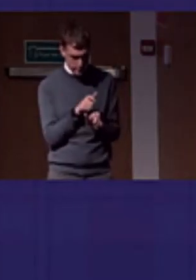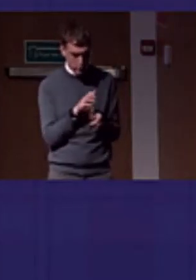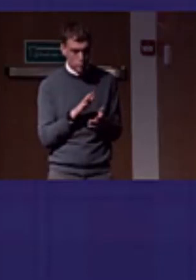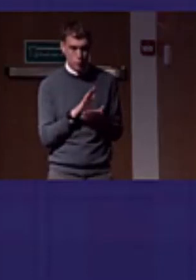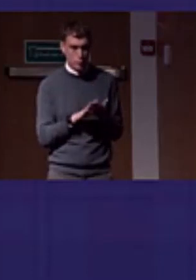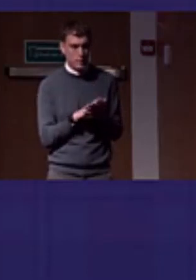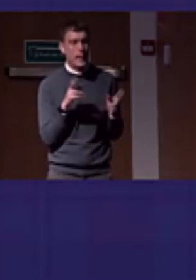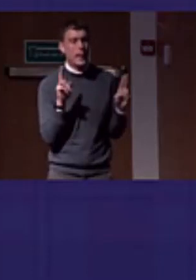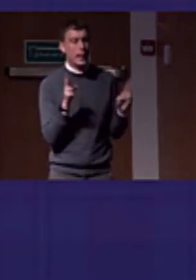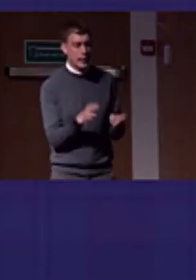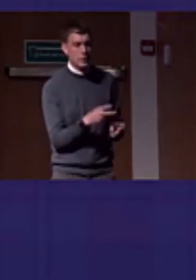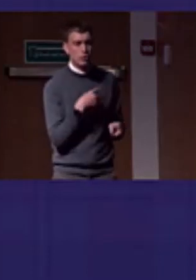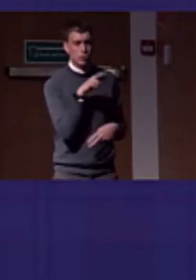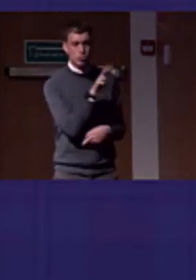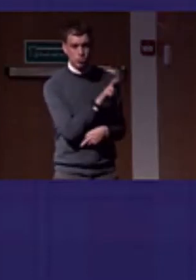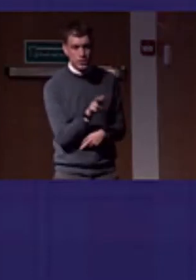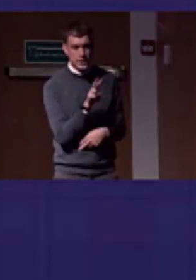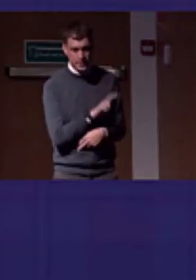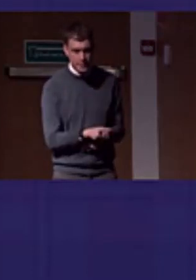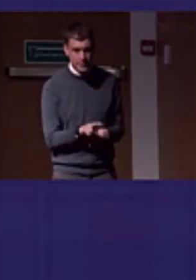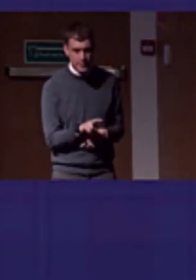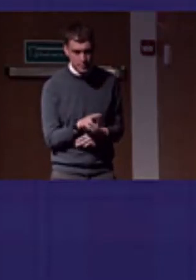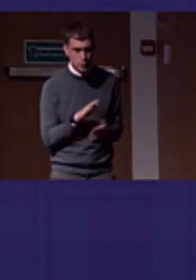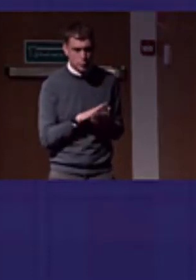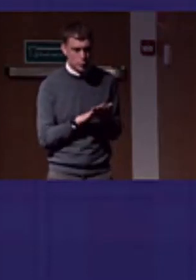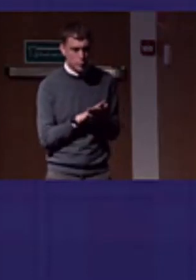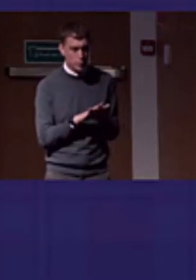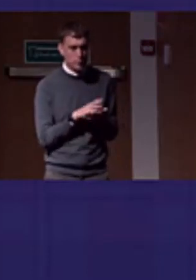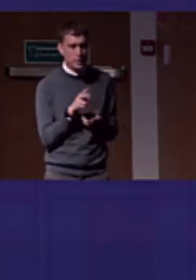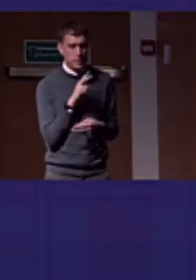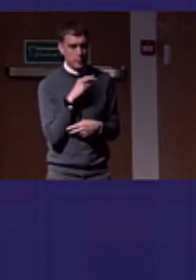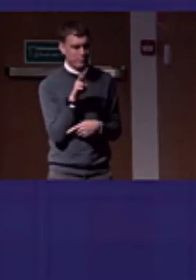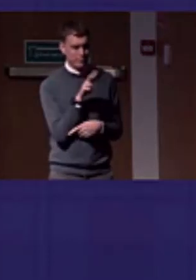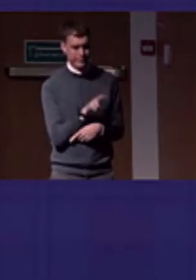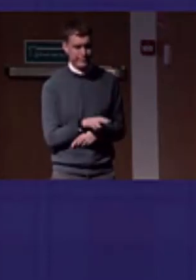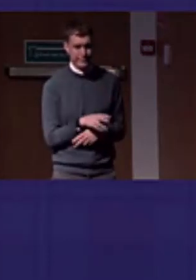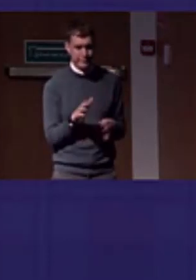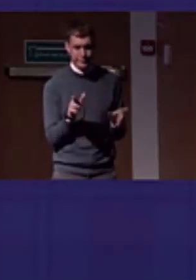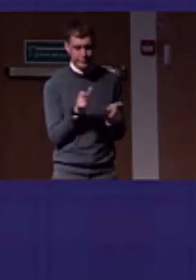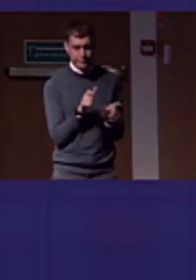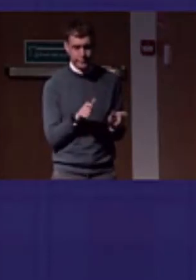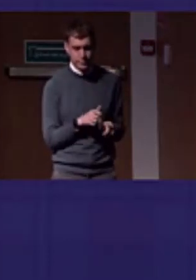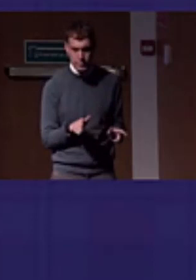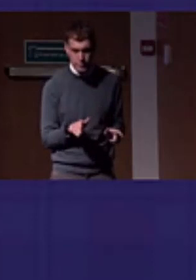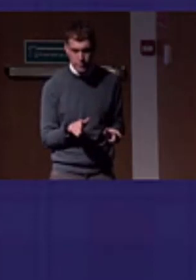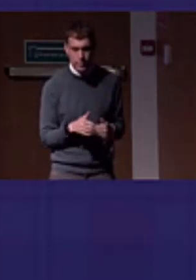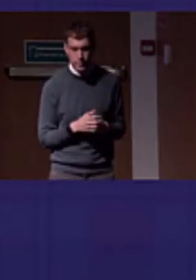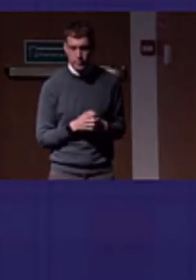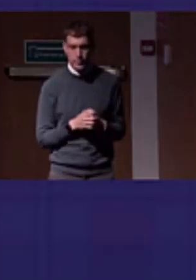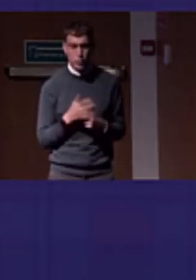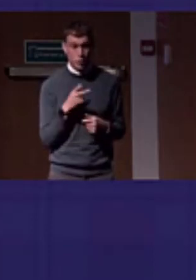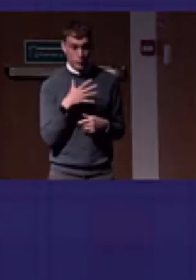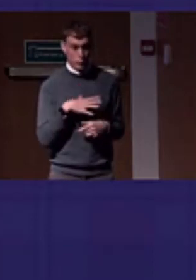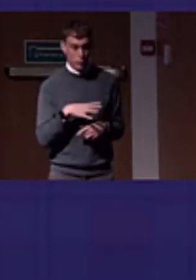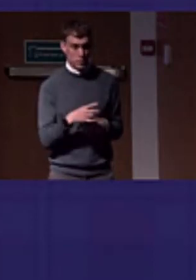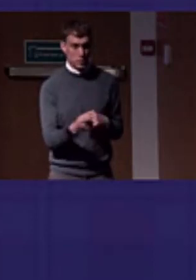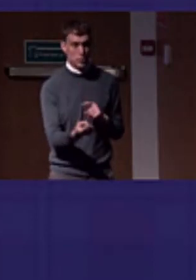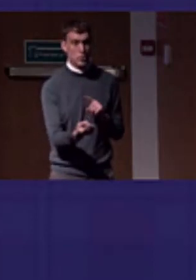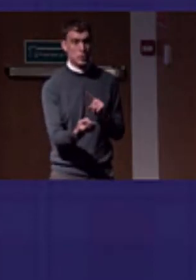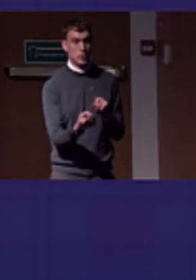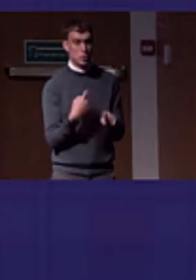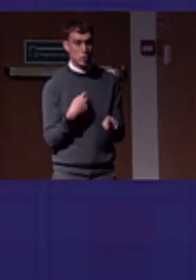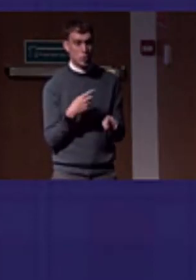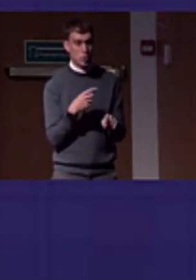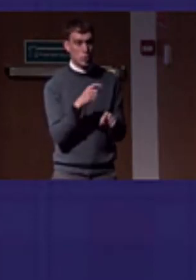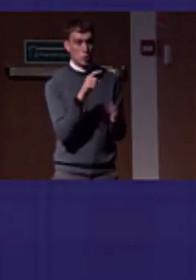the better. So I read my 2 line with immersive reader. Everything else I like vaguely skim. So if you want me to read it right away, send it, put me on the 2